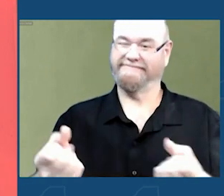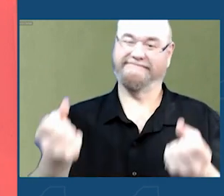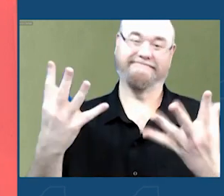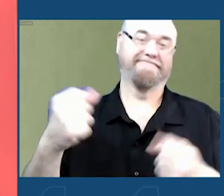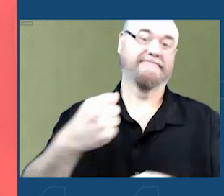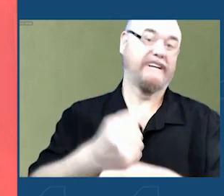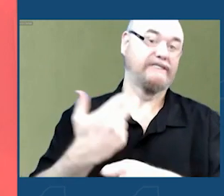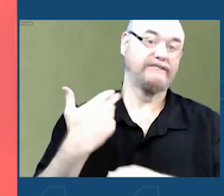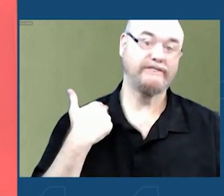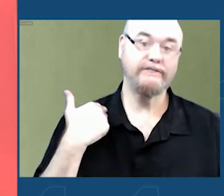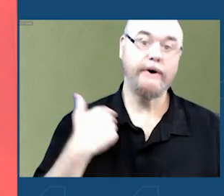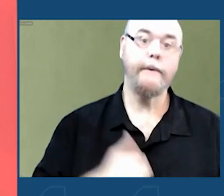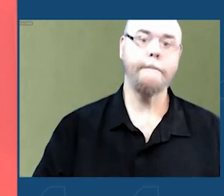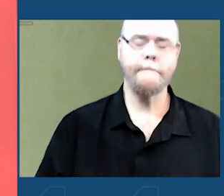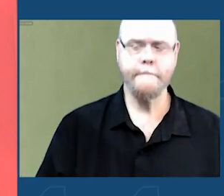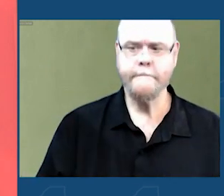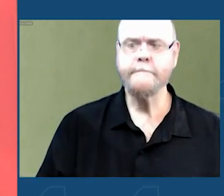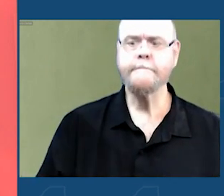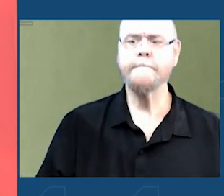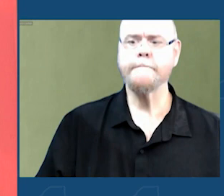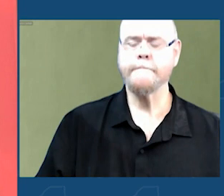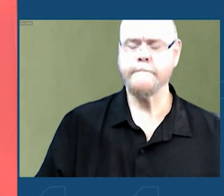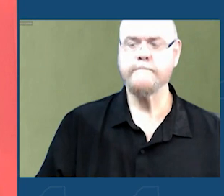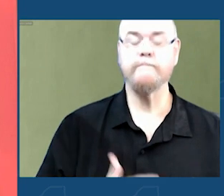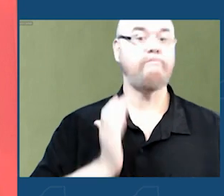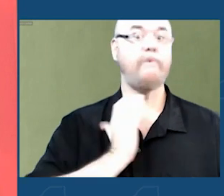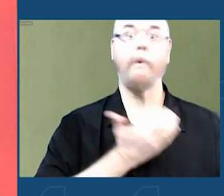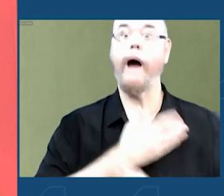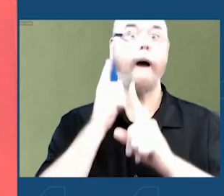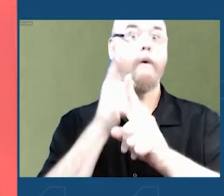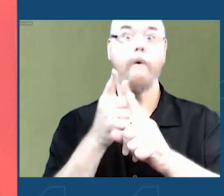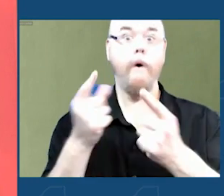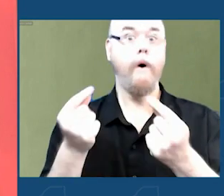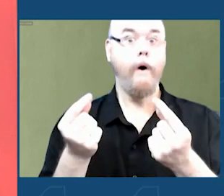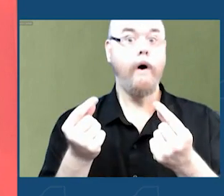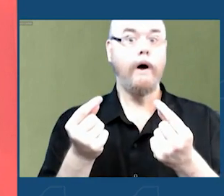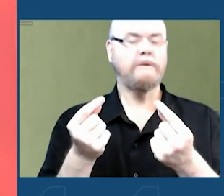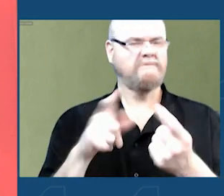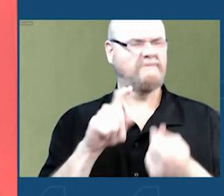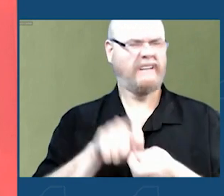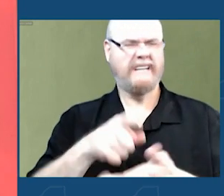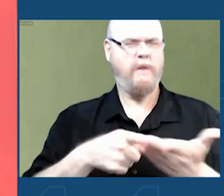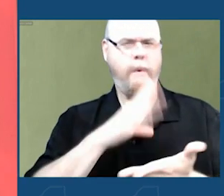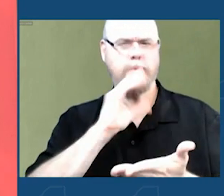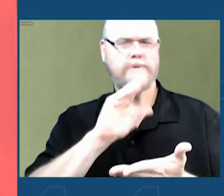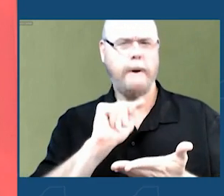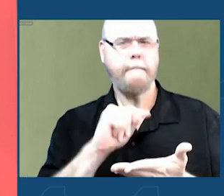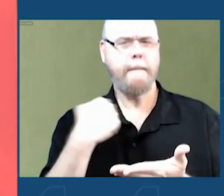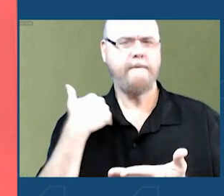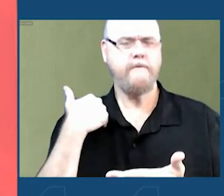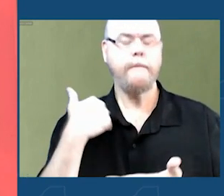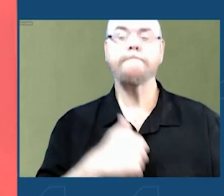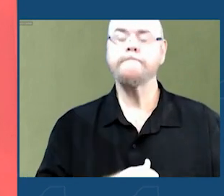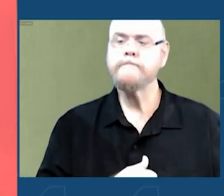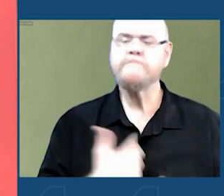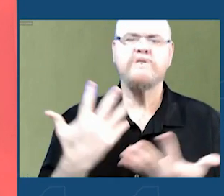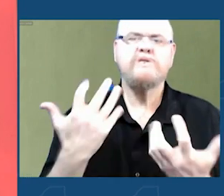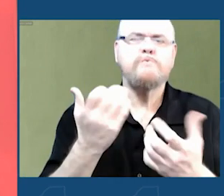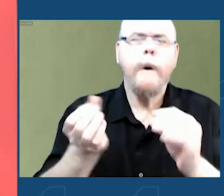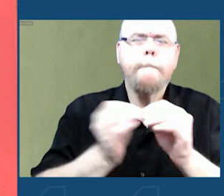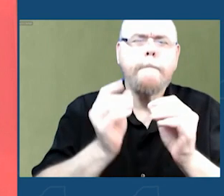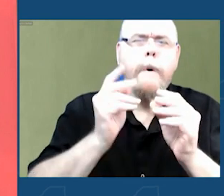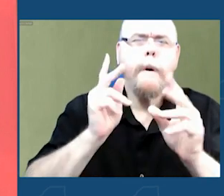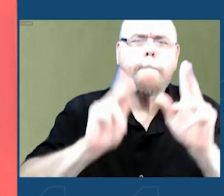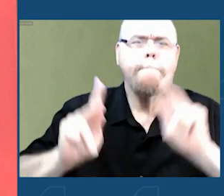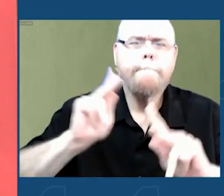and the goal was exactly what we were talking about, to have more people to enjoy the